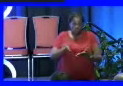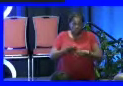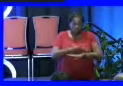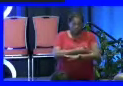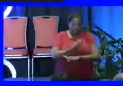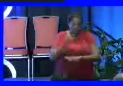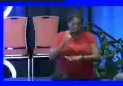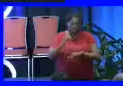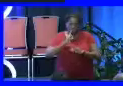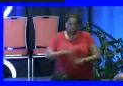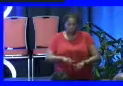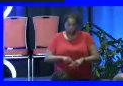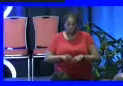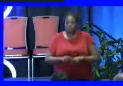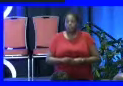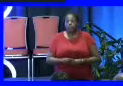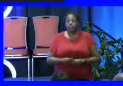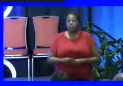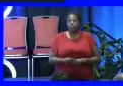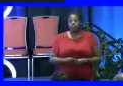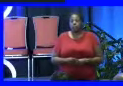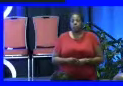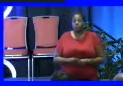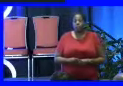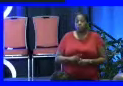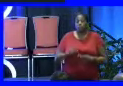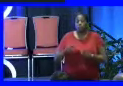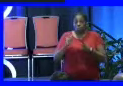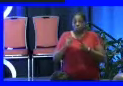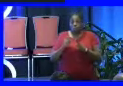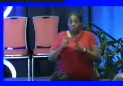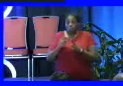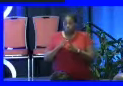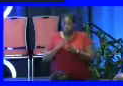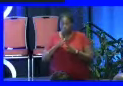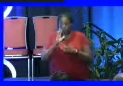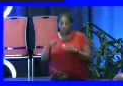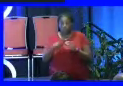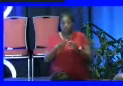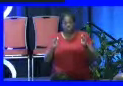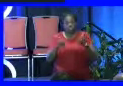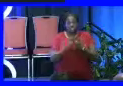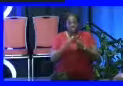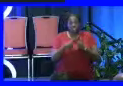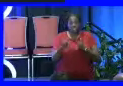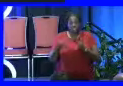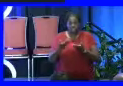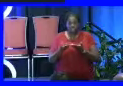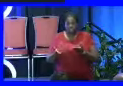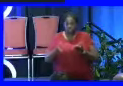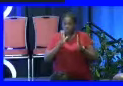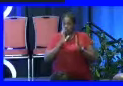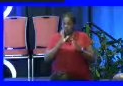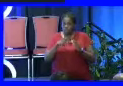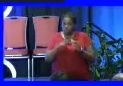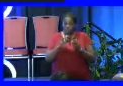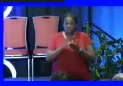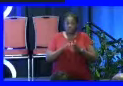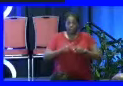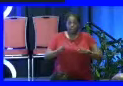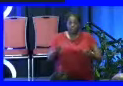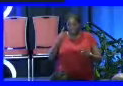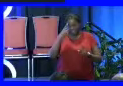up a data warehouse, which when we move on to next questions about challenges and other things, we can talk about. But I think